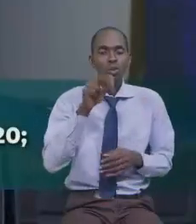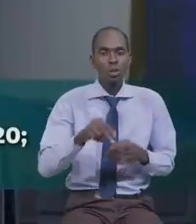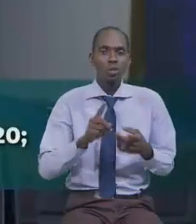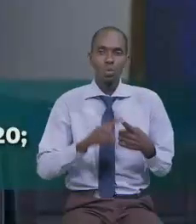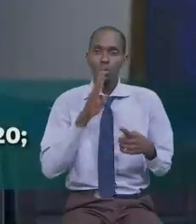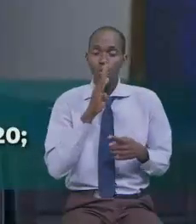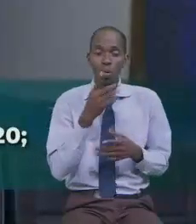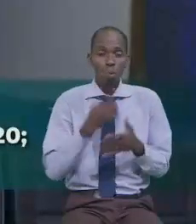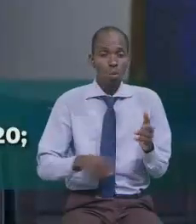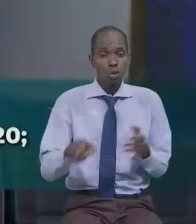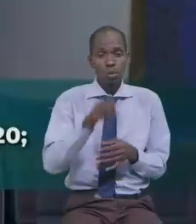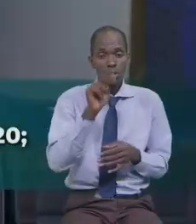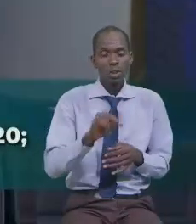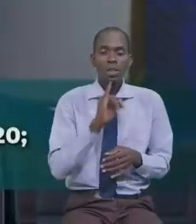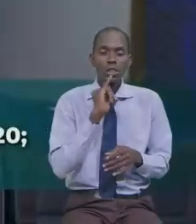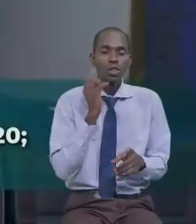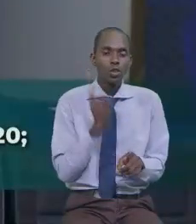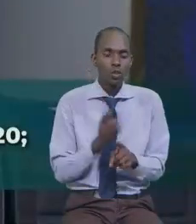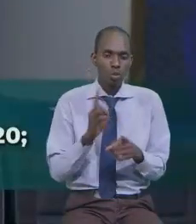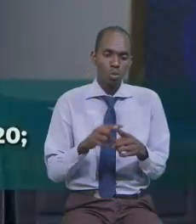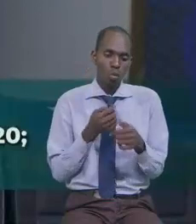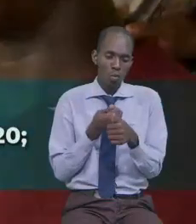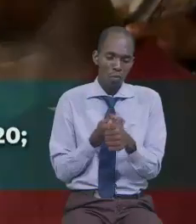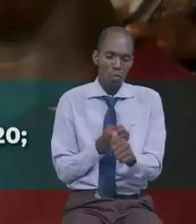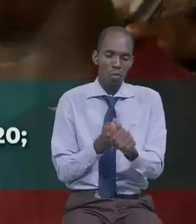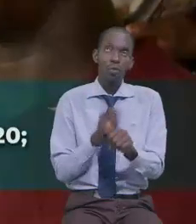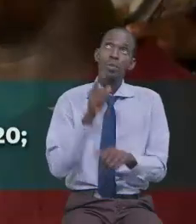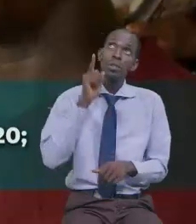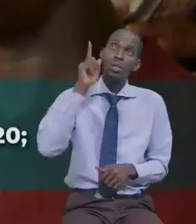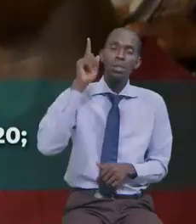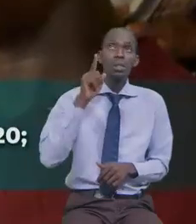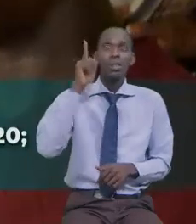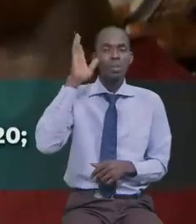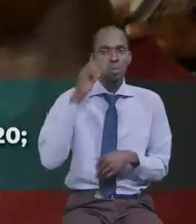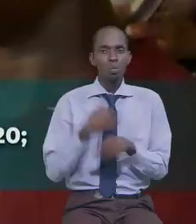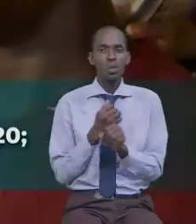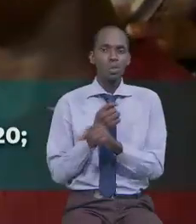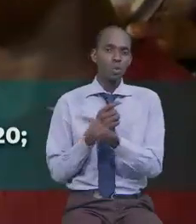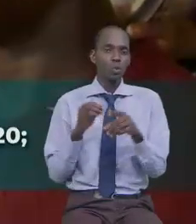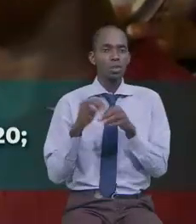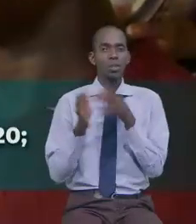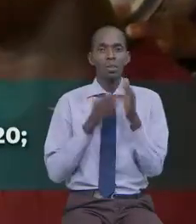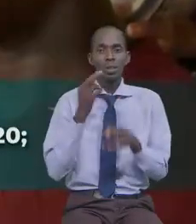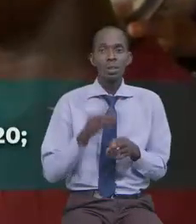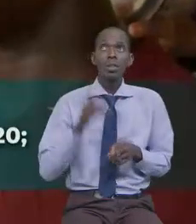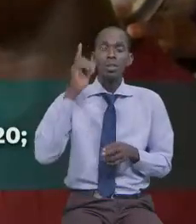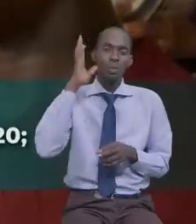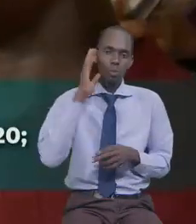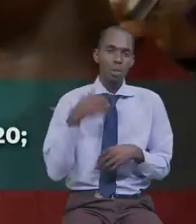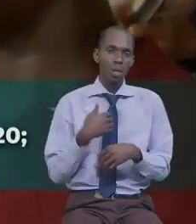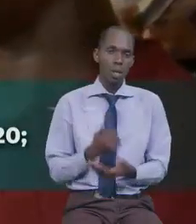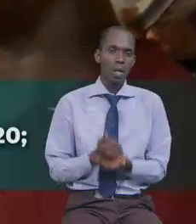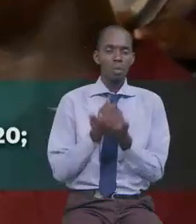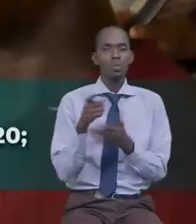me, and I will make you. He will make you. I said, they will make you. You